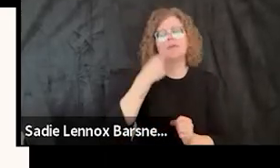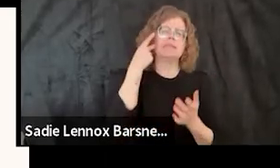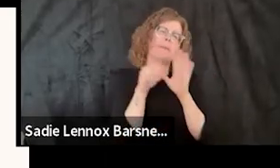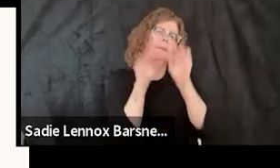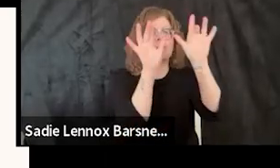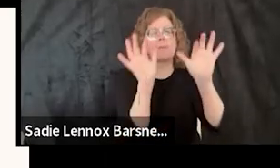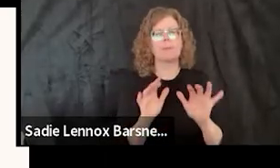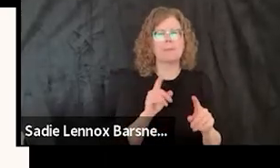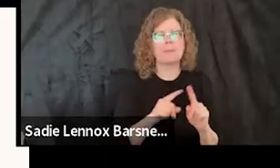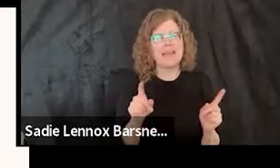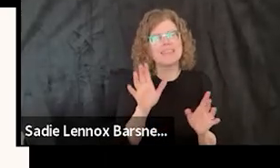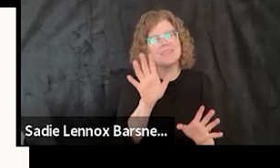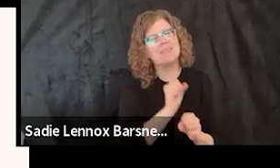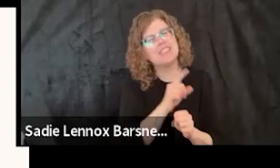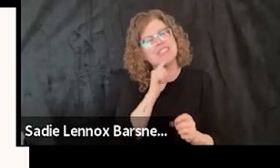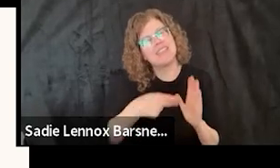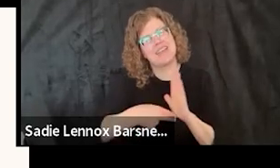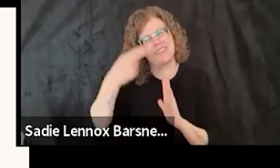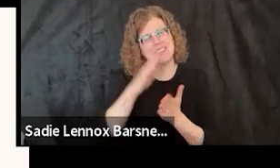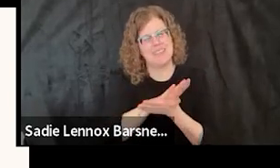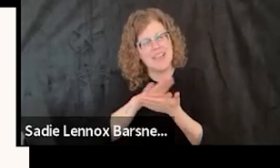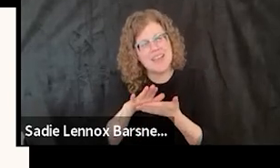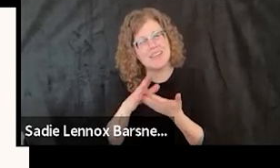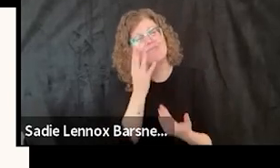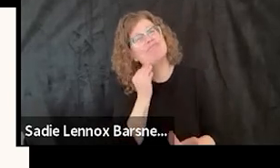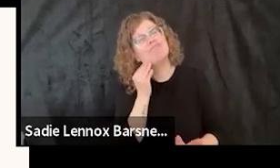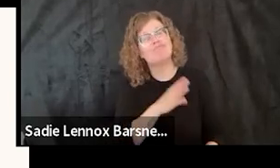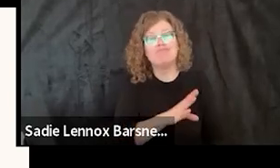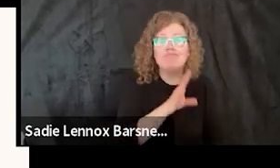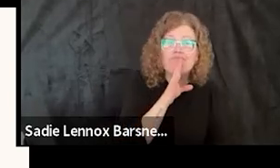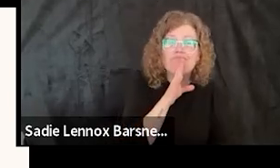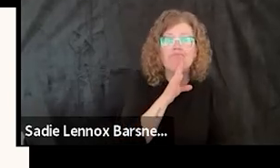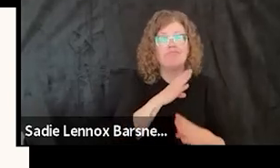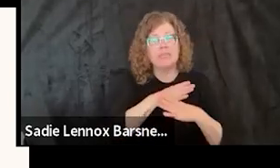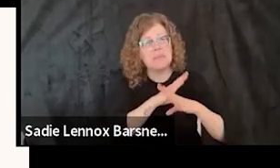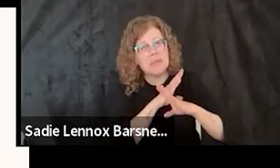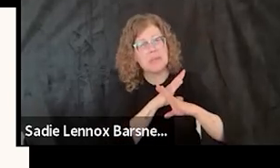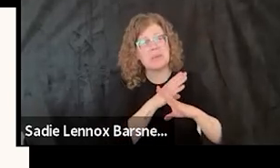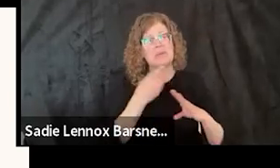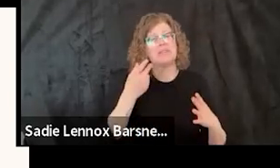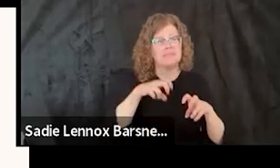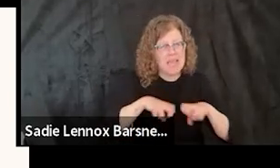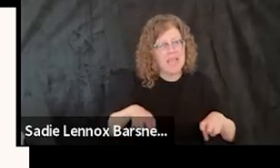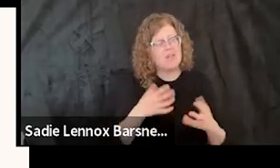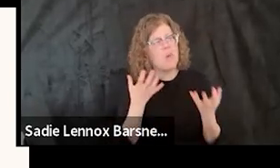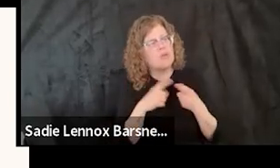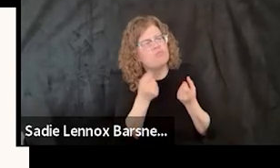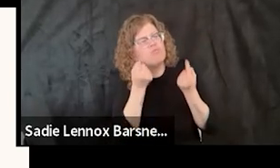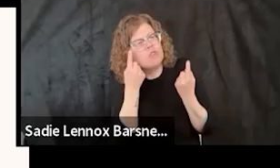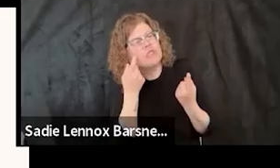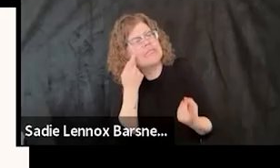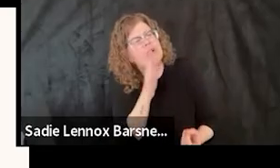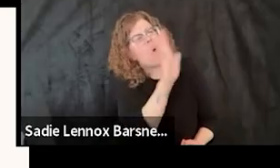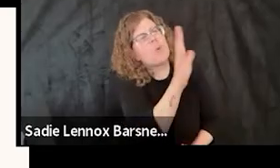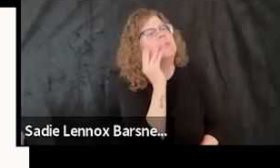your work and how you might move through them actually demonstrates capacity, awareness, and potential. Do your